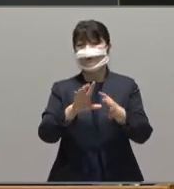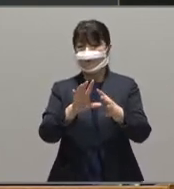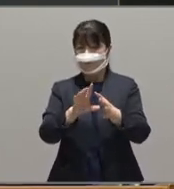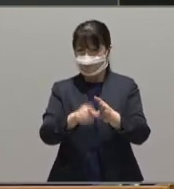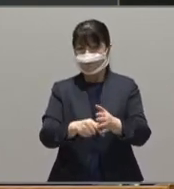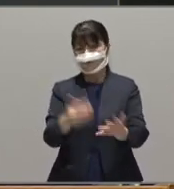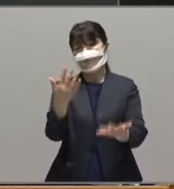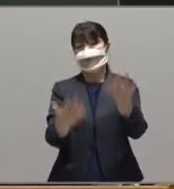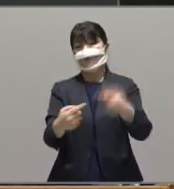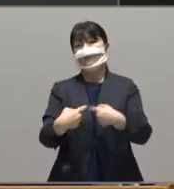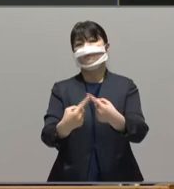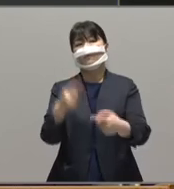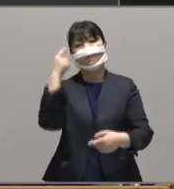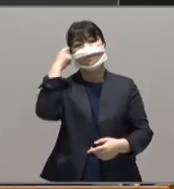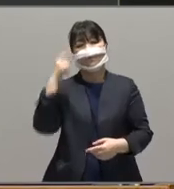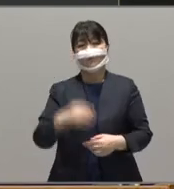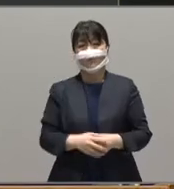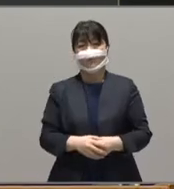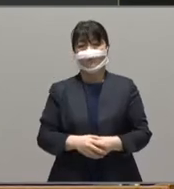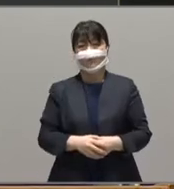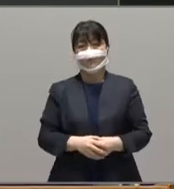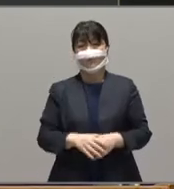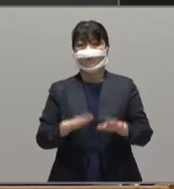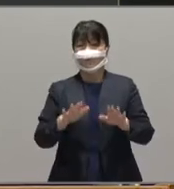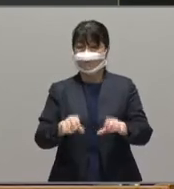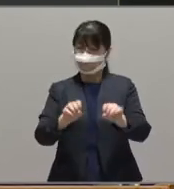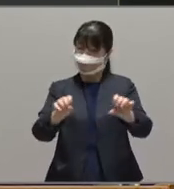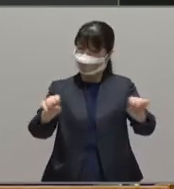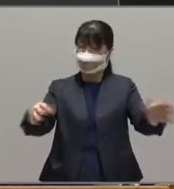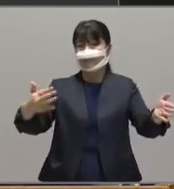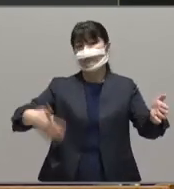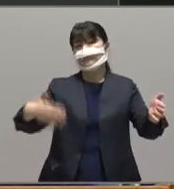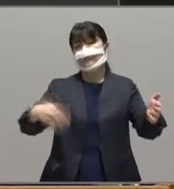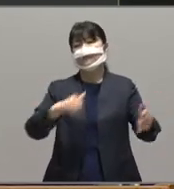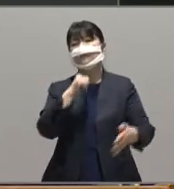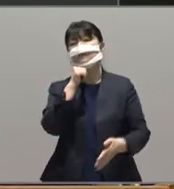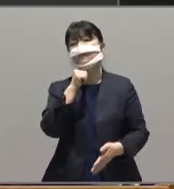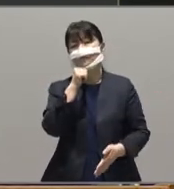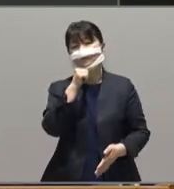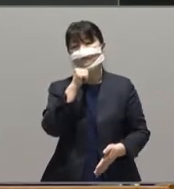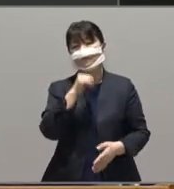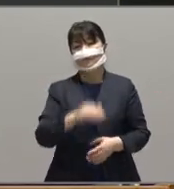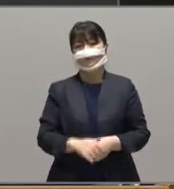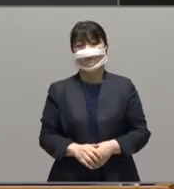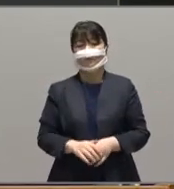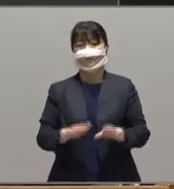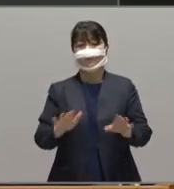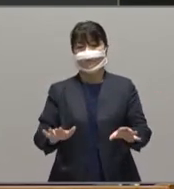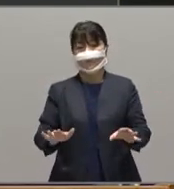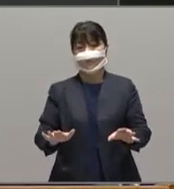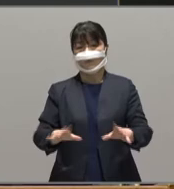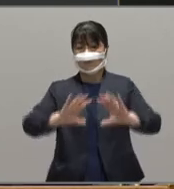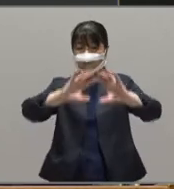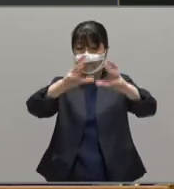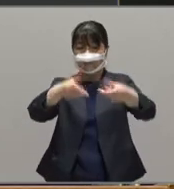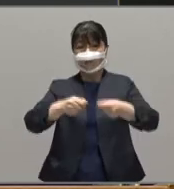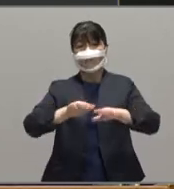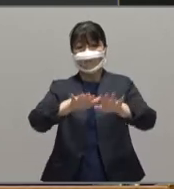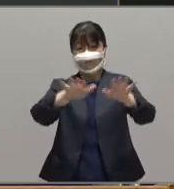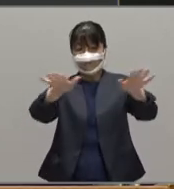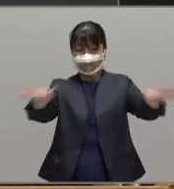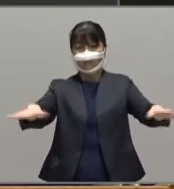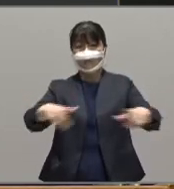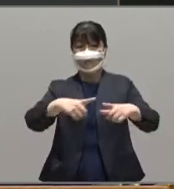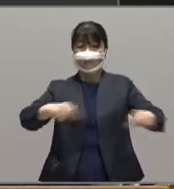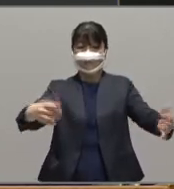therapy. If they know how effective it is, people will come to forest. Publicity is not sufficient yet.